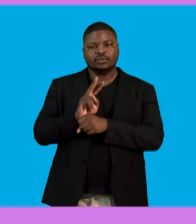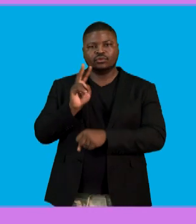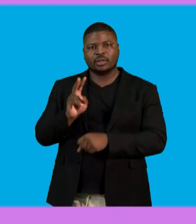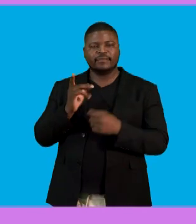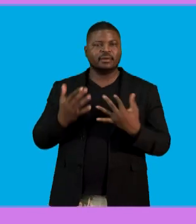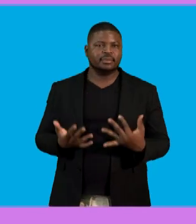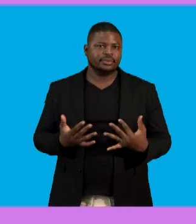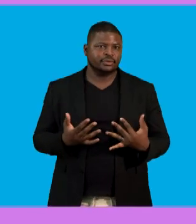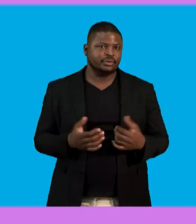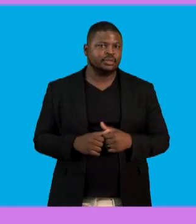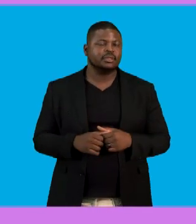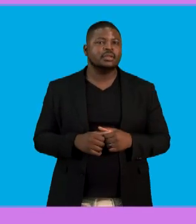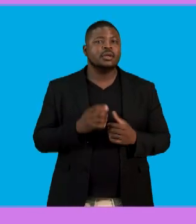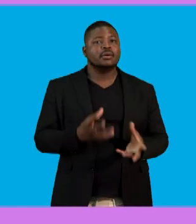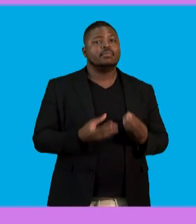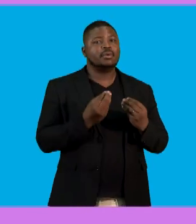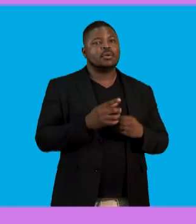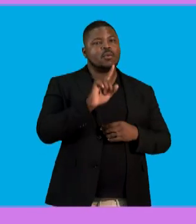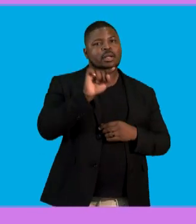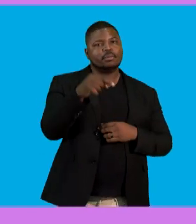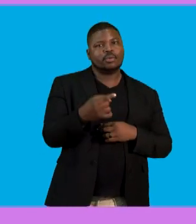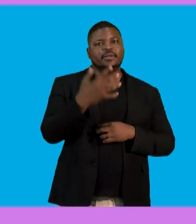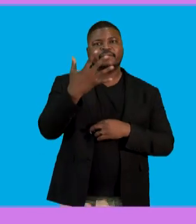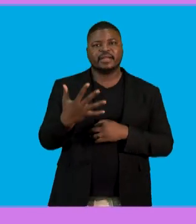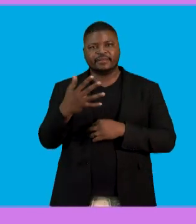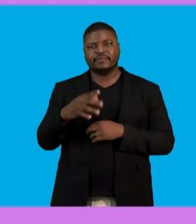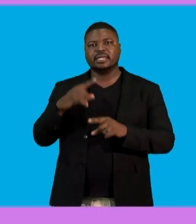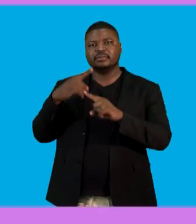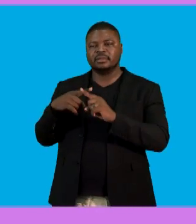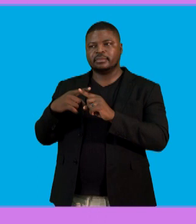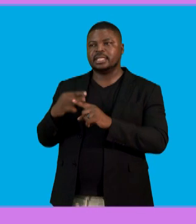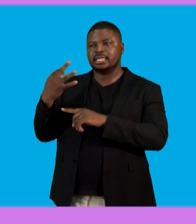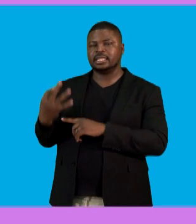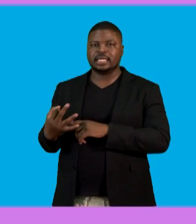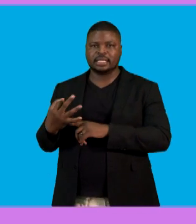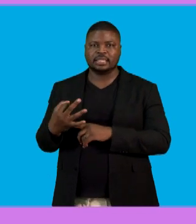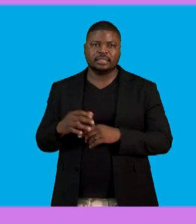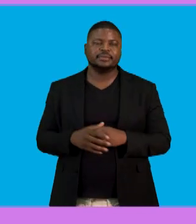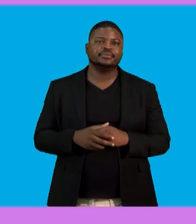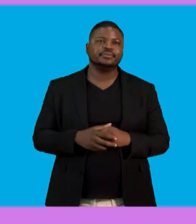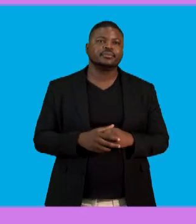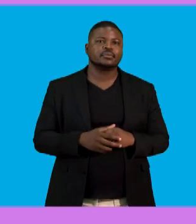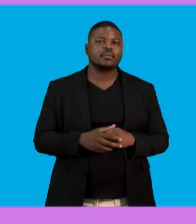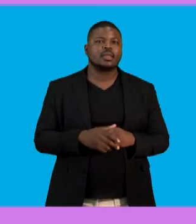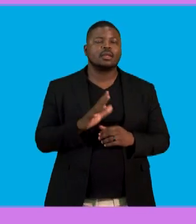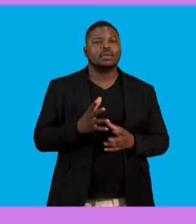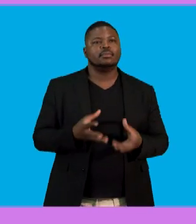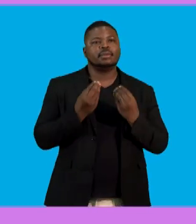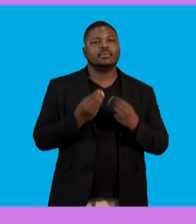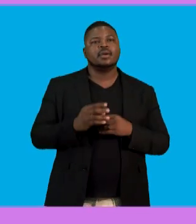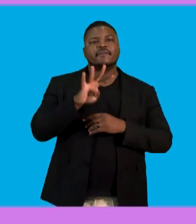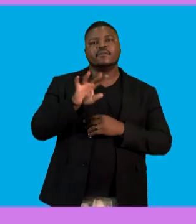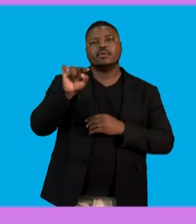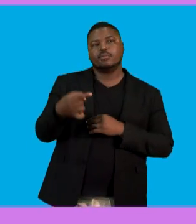by 12, you get 1.5. 1.5 multiplied by 3, you get